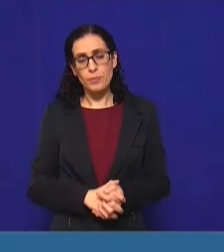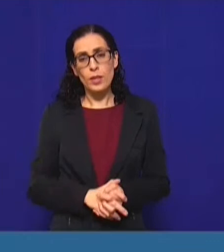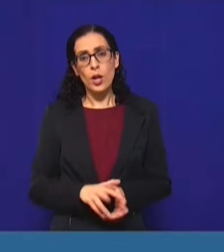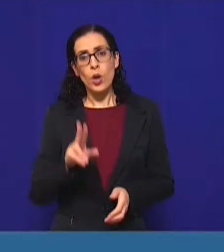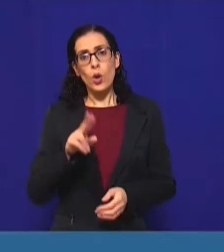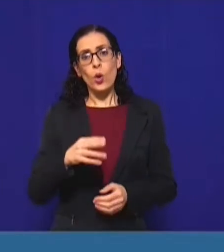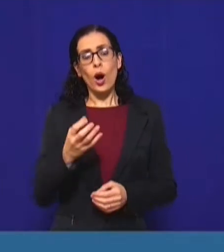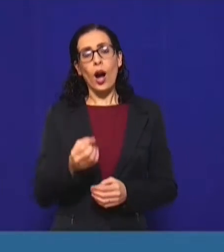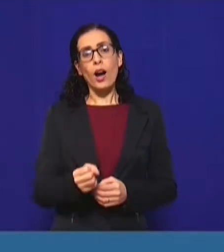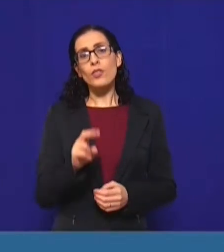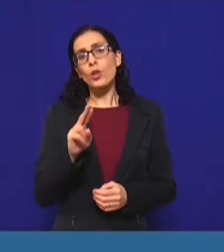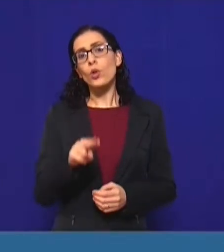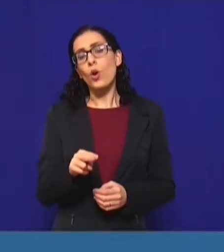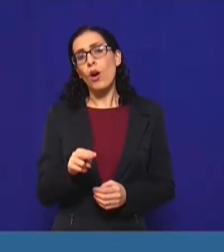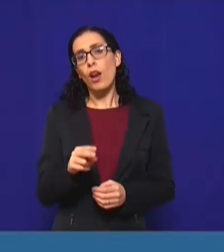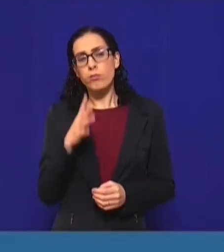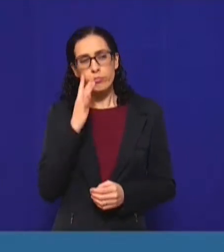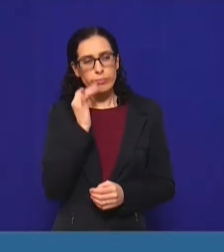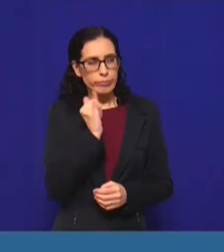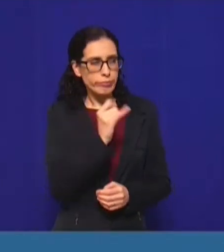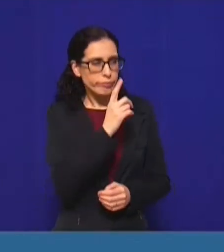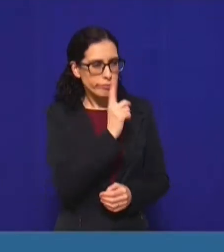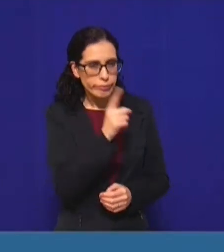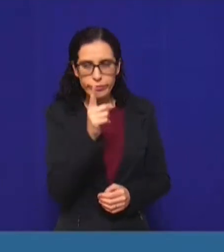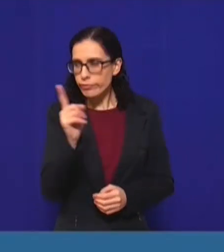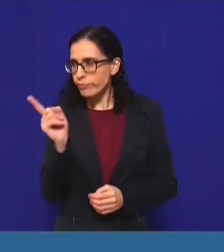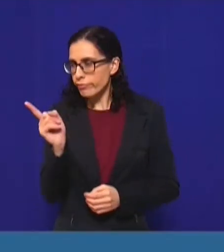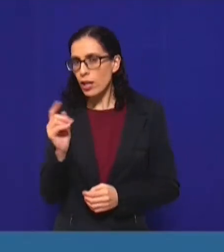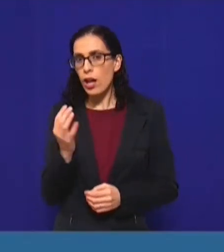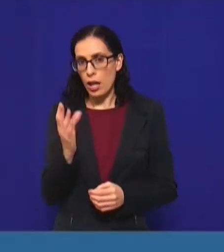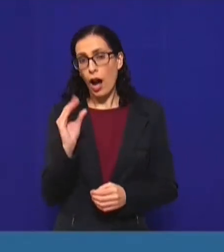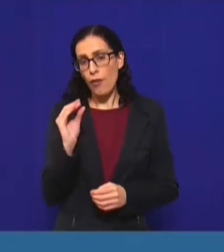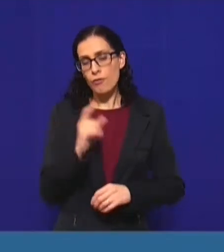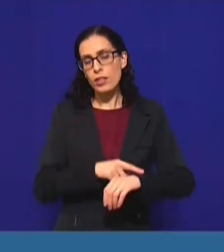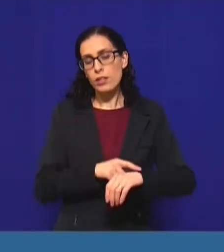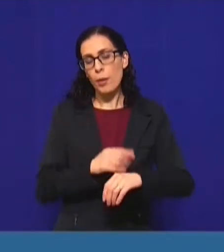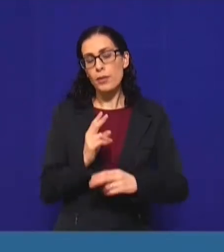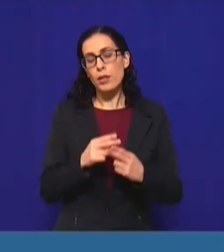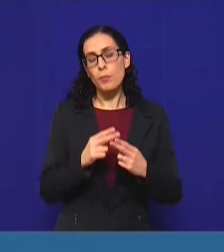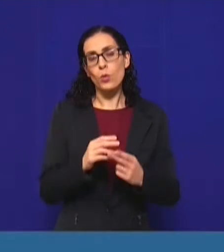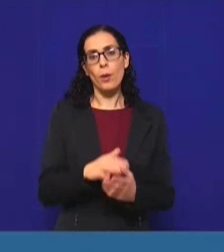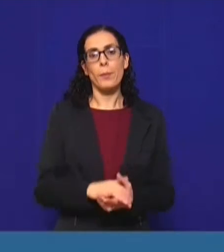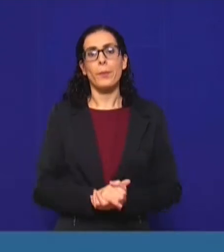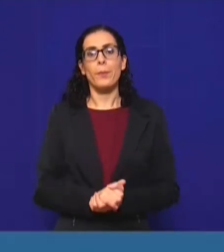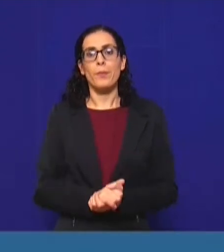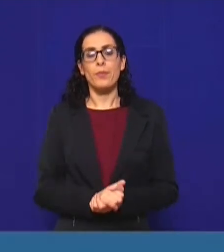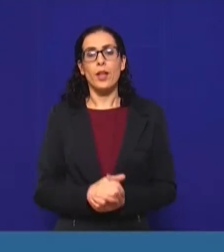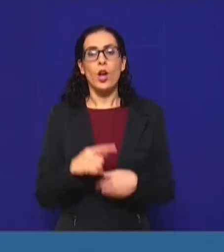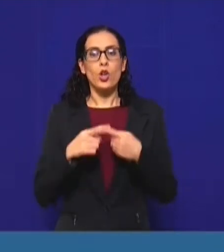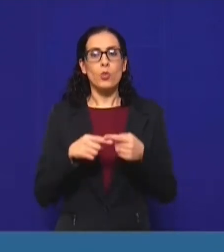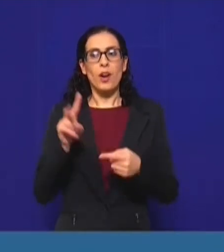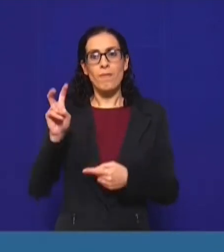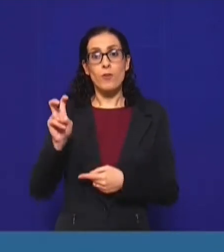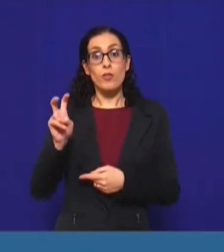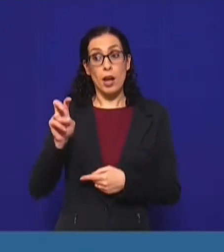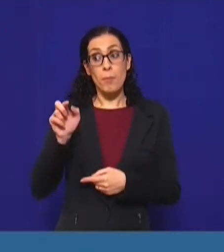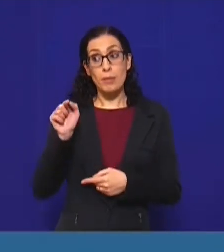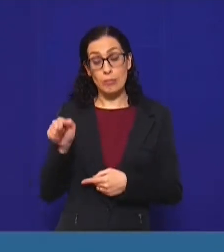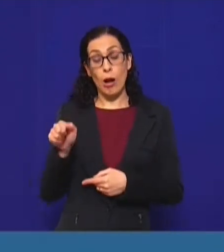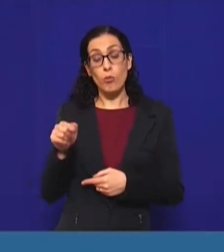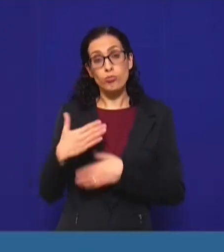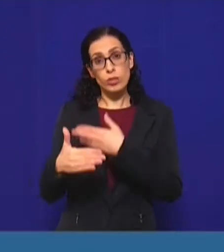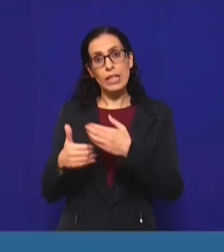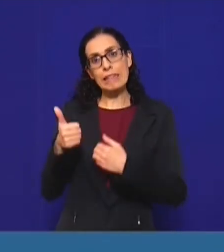ukoll l-ispezzjonijiet li għaddejjin regolarment. Fuq il-vulnerabbli għaddejjin tajjeb dan huwa grupp li huma kbir